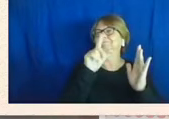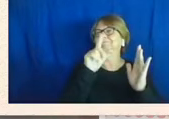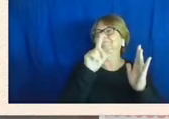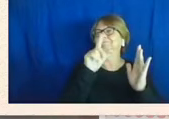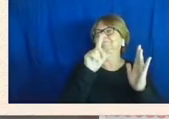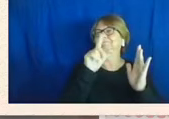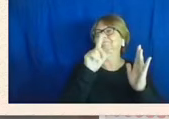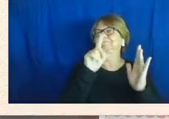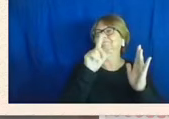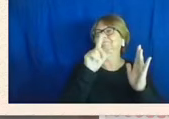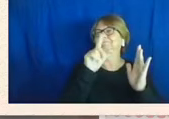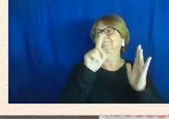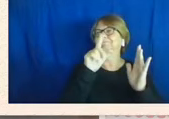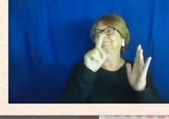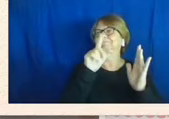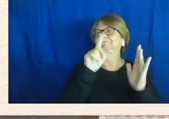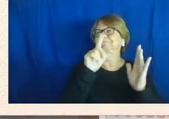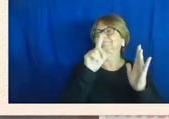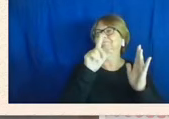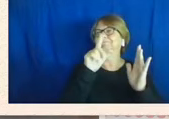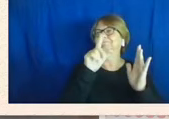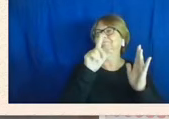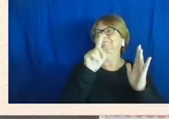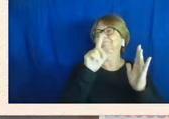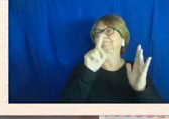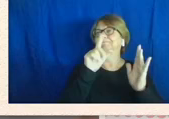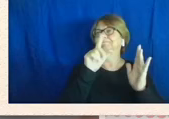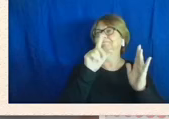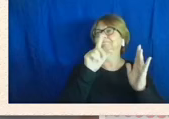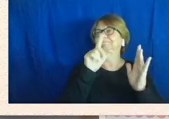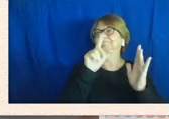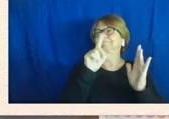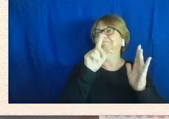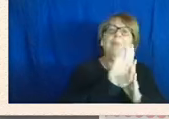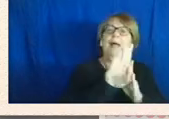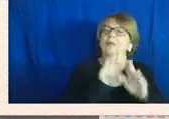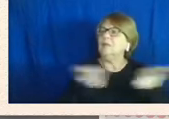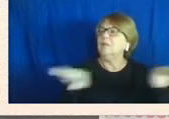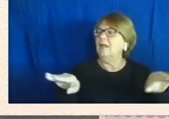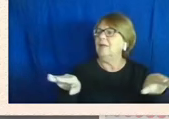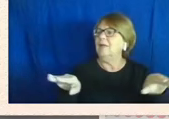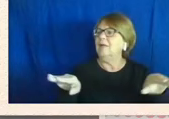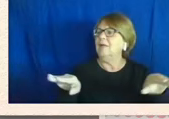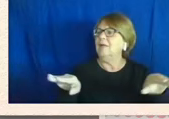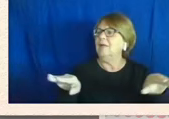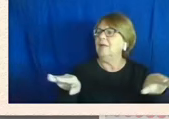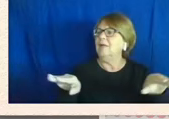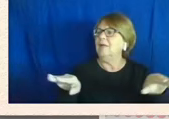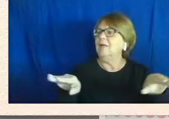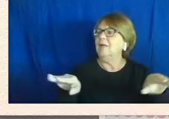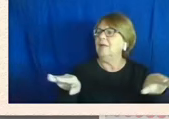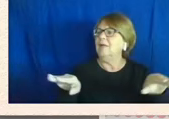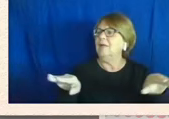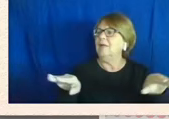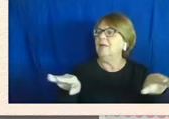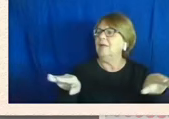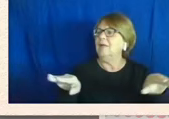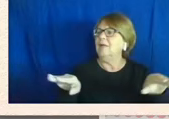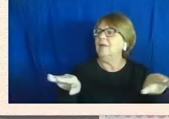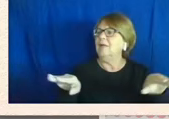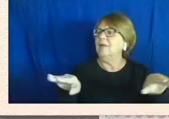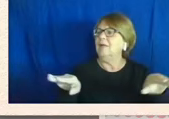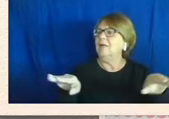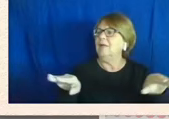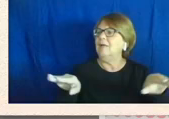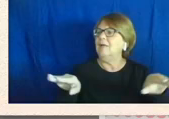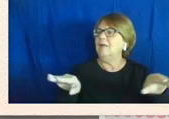same developmental level are experiencing. It's persistent, which is hard right now because this is already kind of a long quarantine. It's going to be a